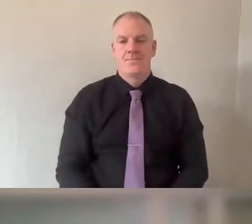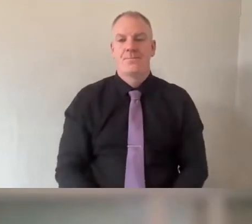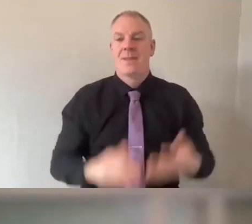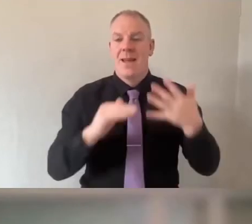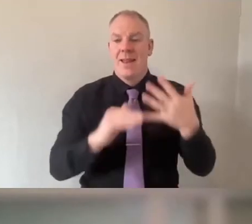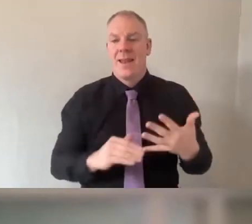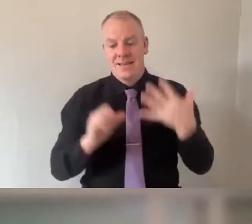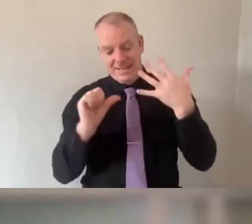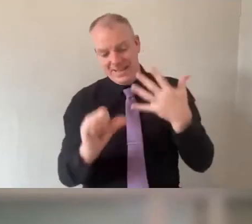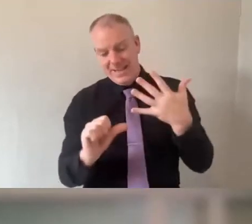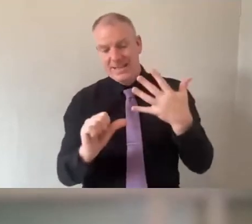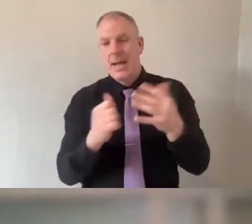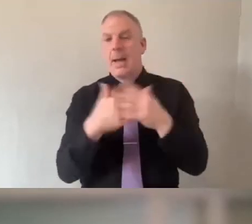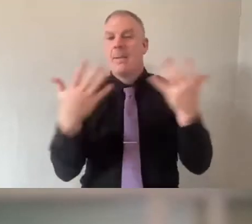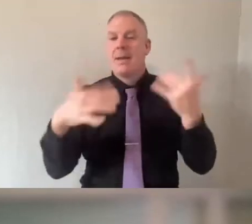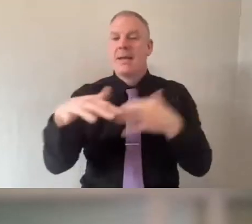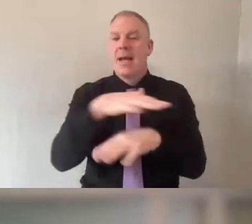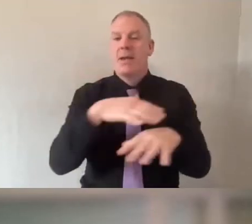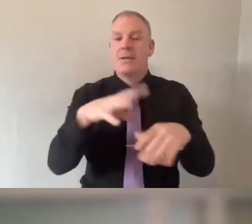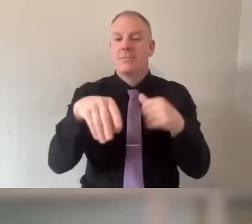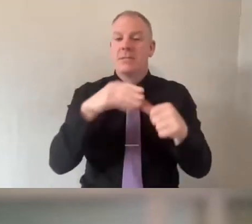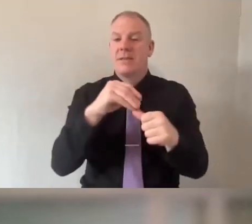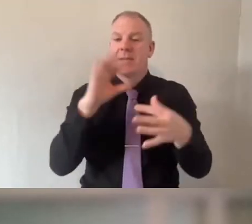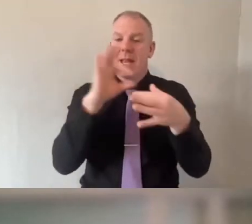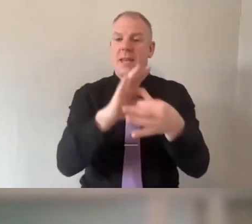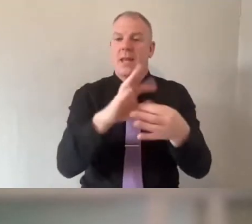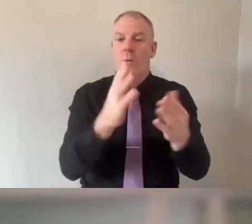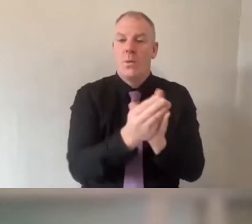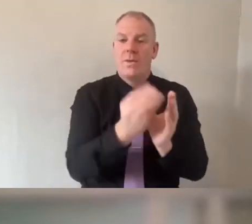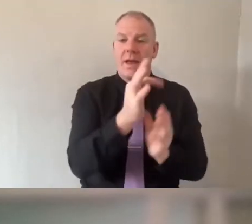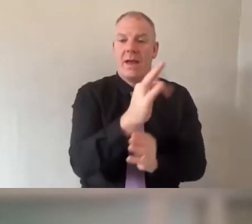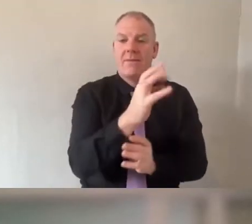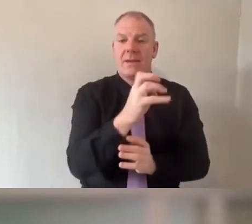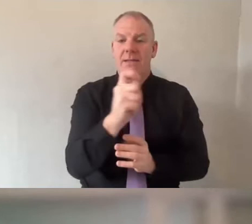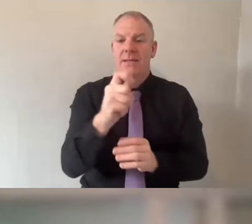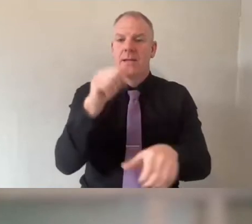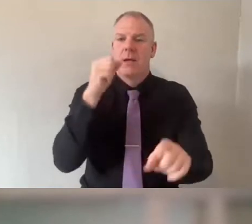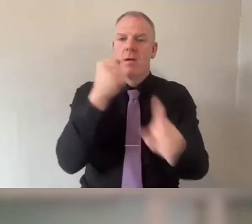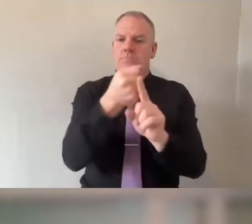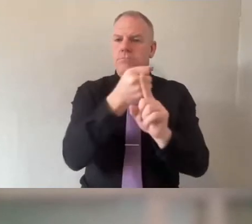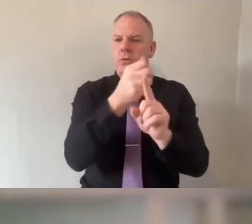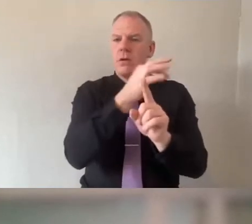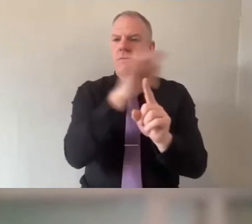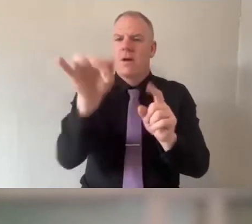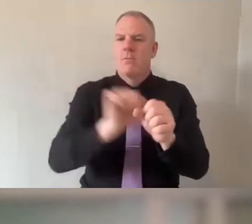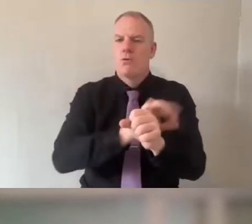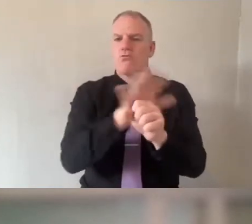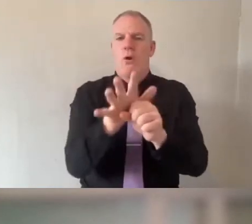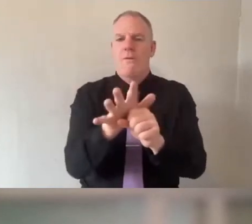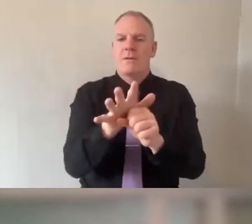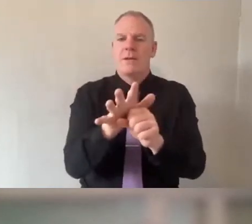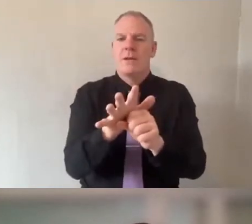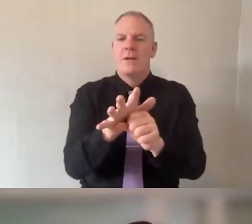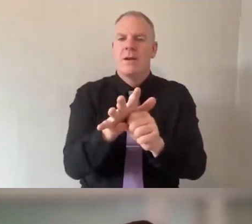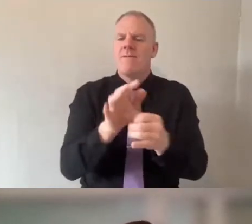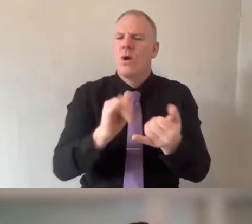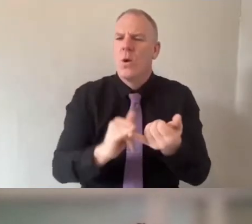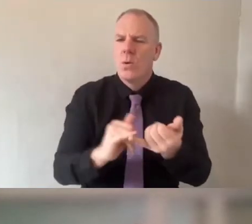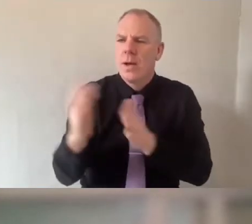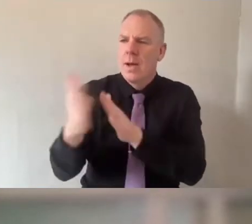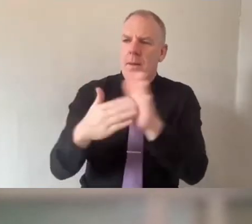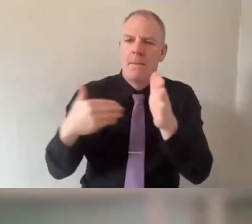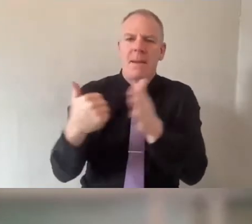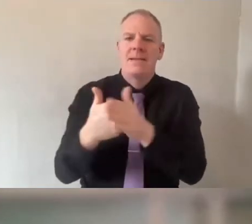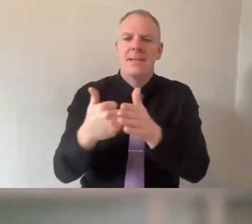Finally, and it's quite a big area, particularly linking to FET, is the impact of COVID on the businesses and the economy that is served by